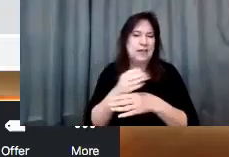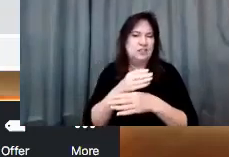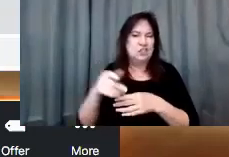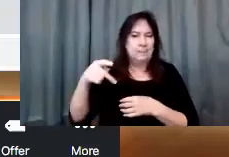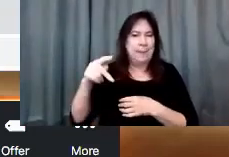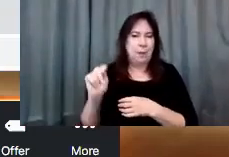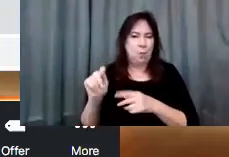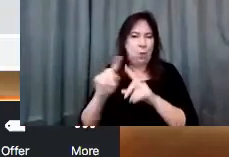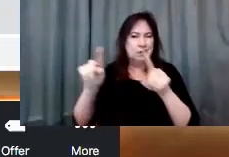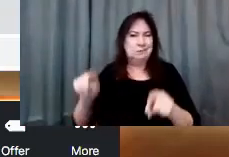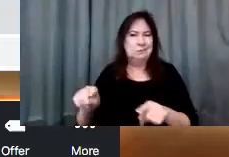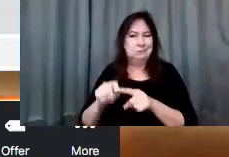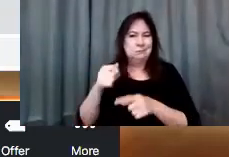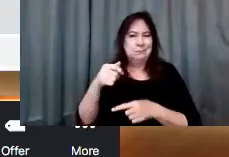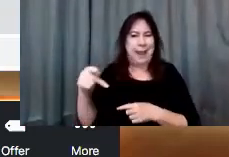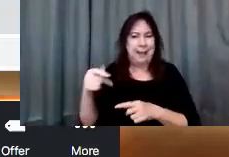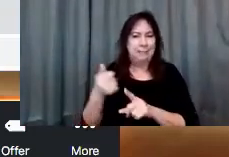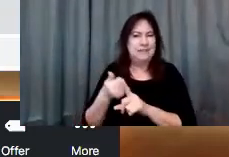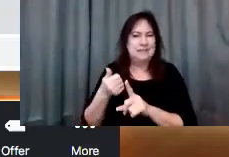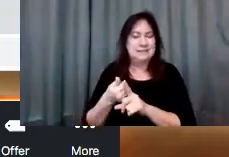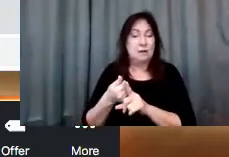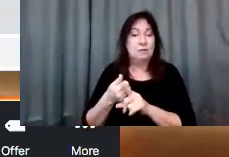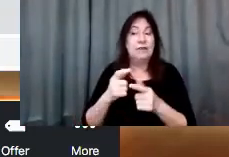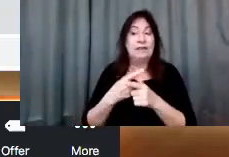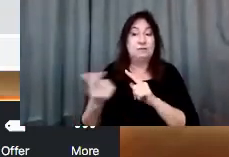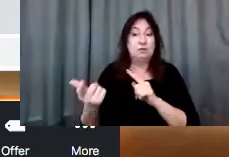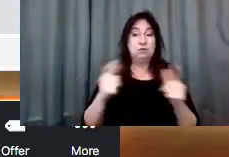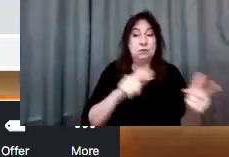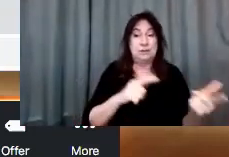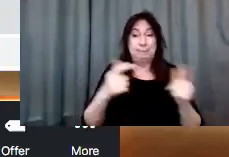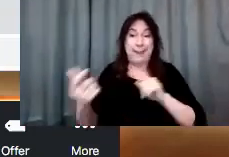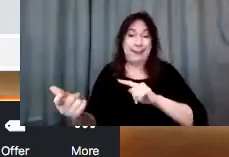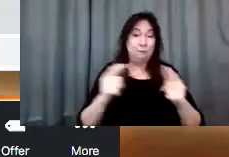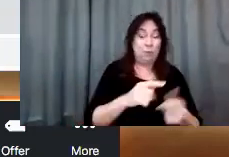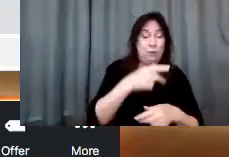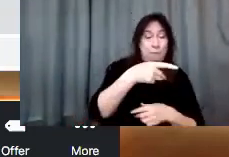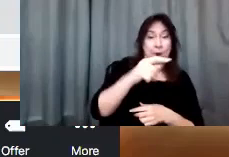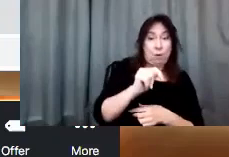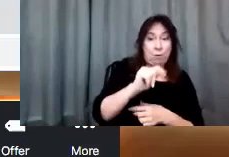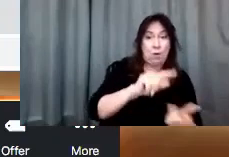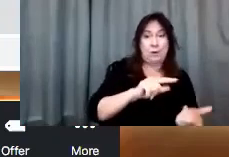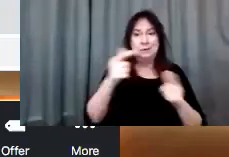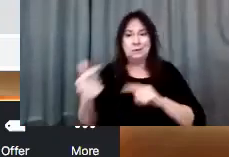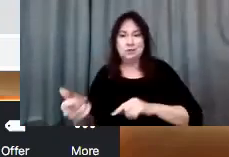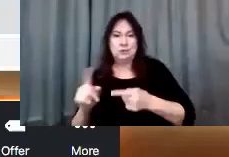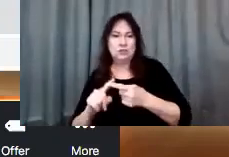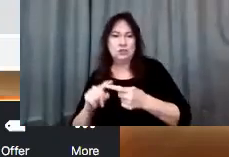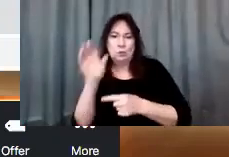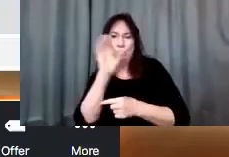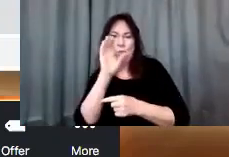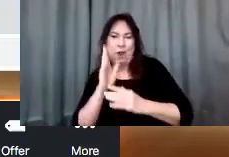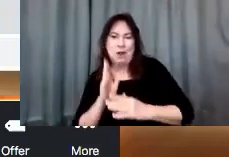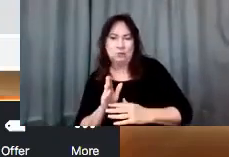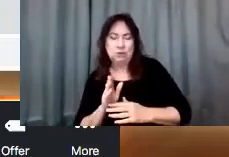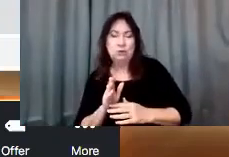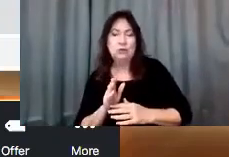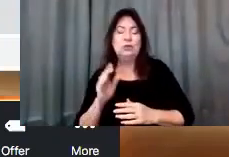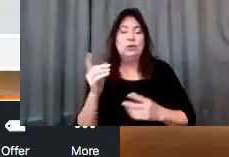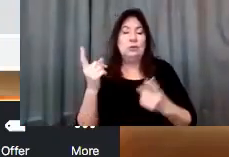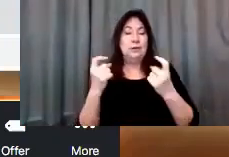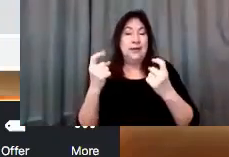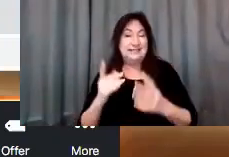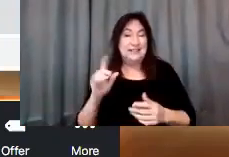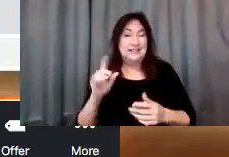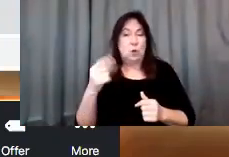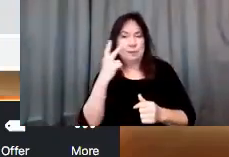PowerPoint application. And even if you're switching back and forth between your PowerPoint and this browser, the attendees will only see